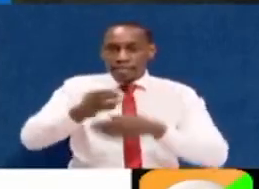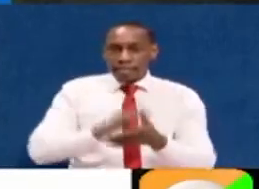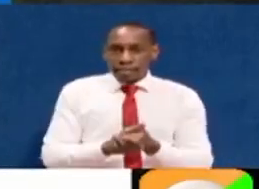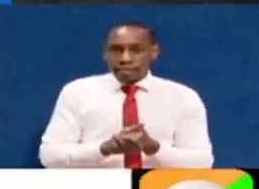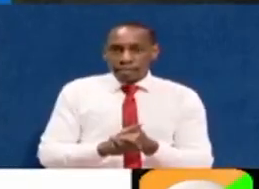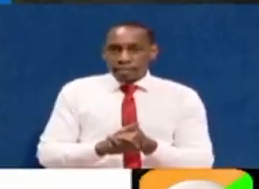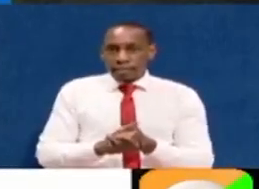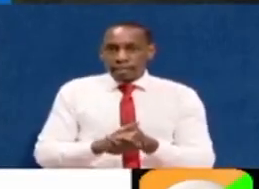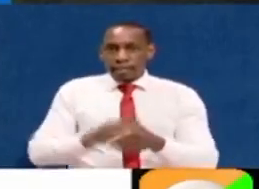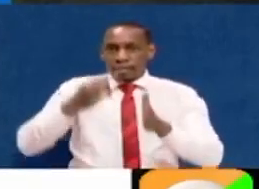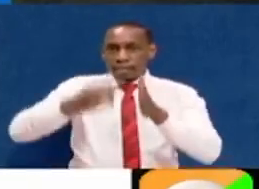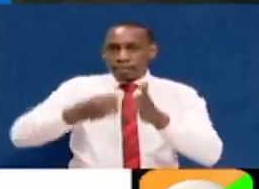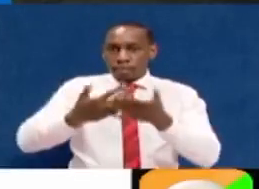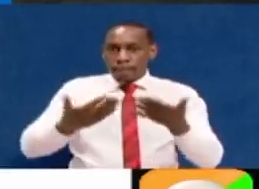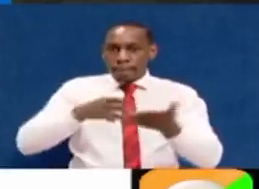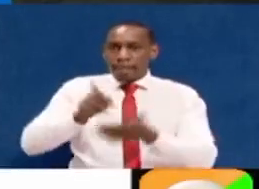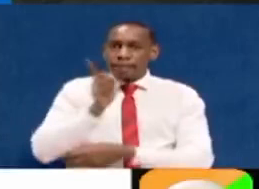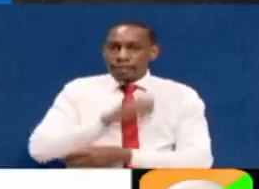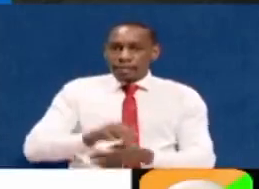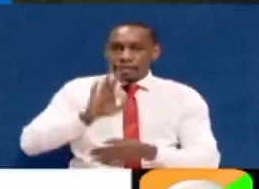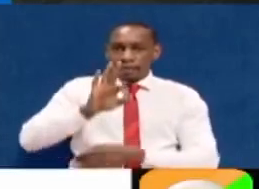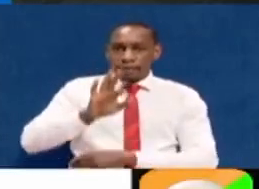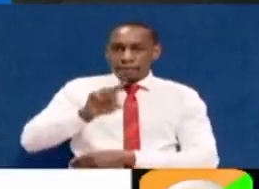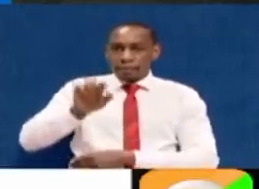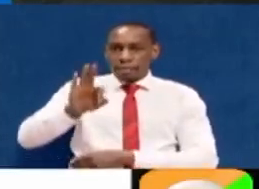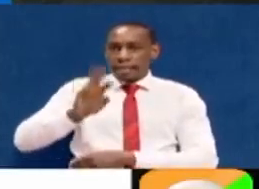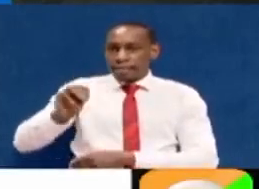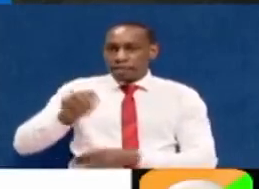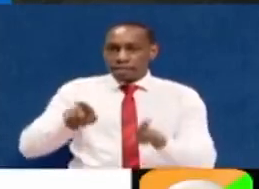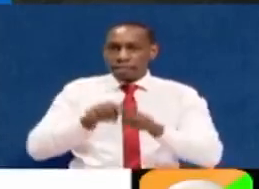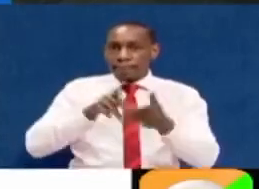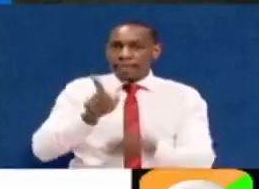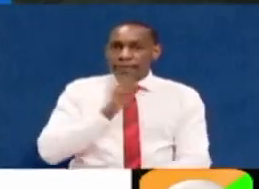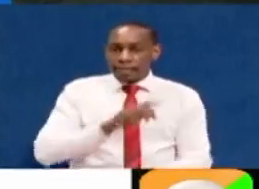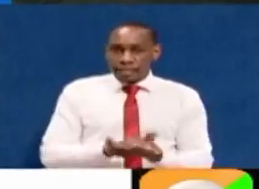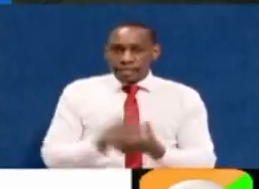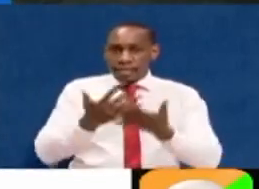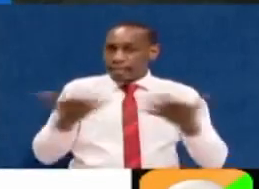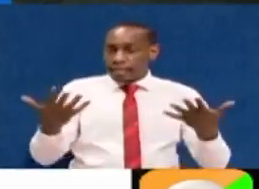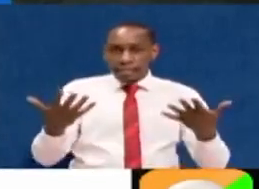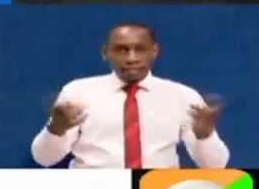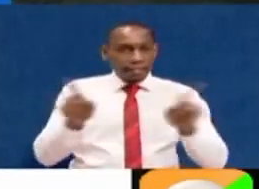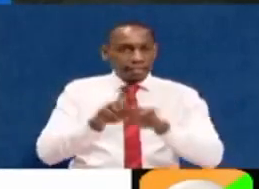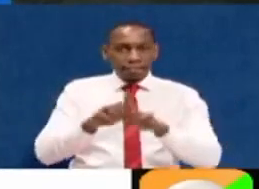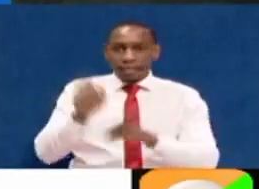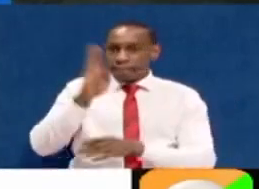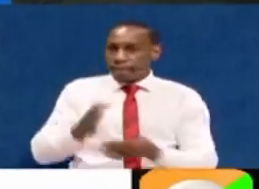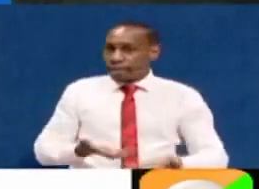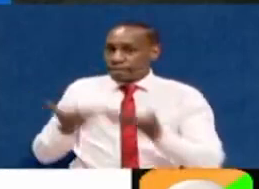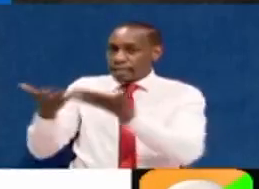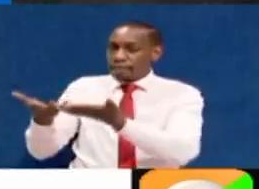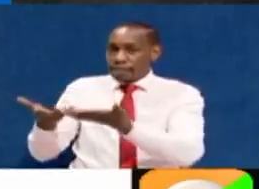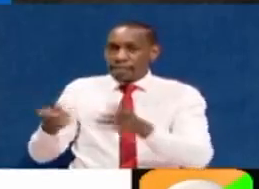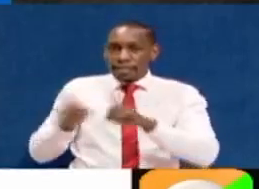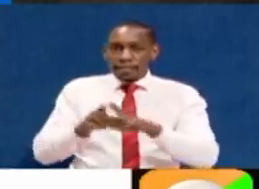imaging equipment was on paper procured at 5.3 million shillings and paid for. The equipment, however, was never physically